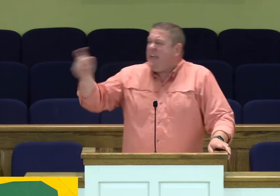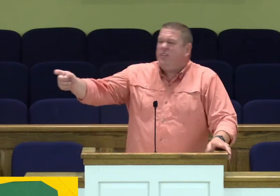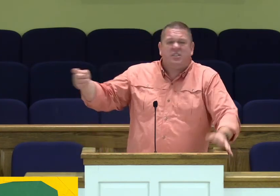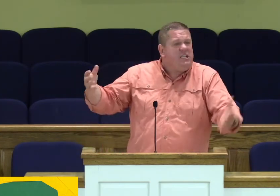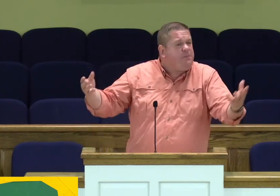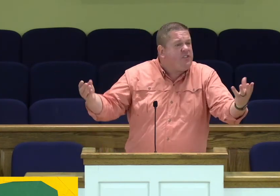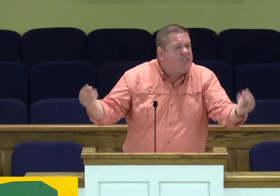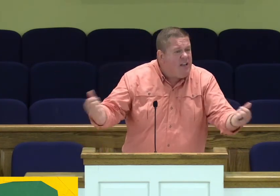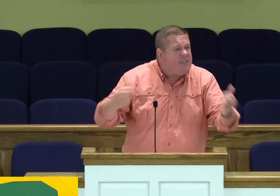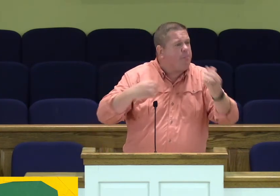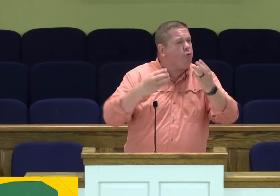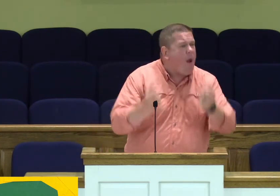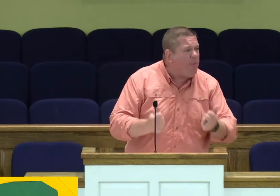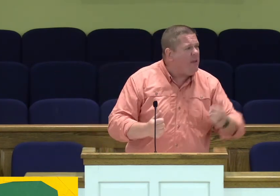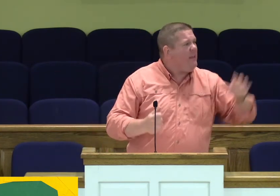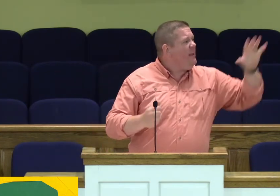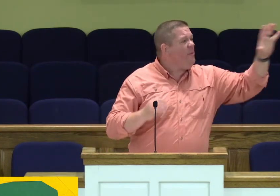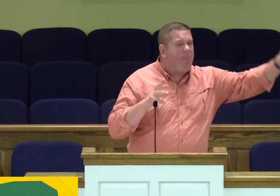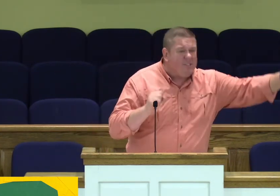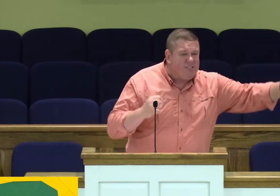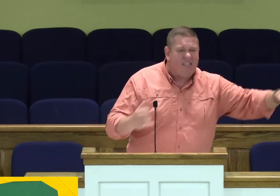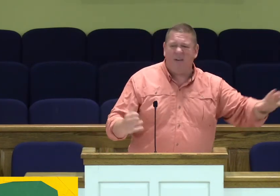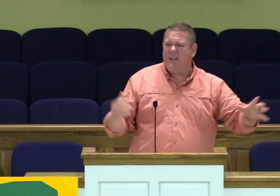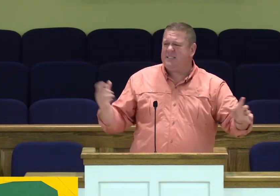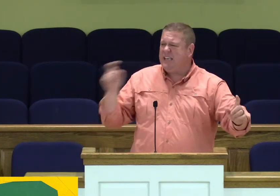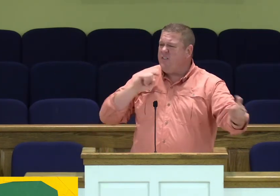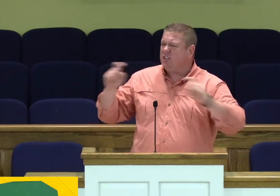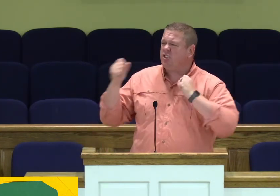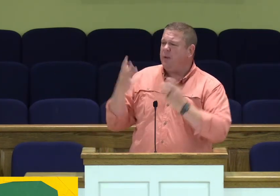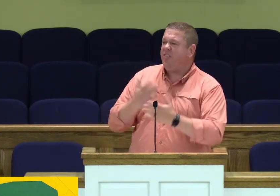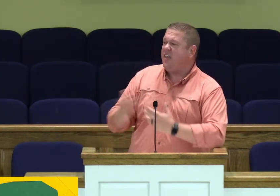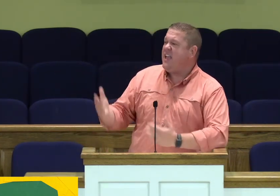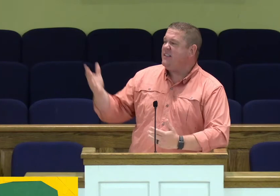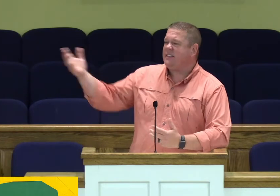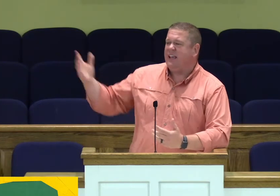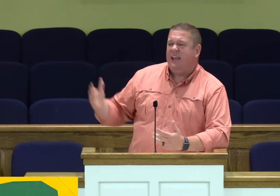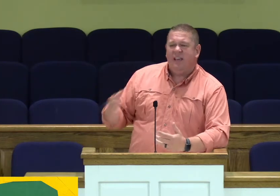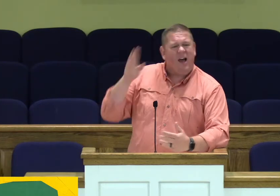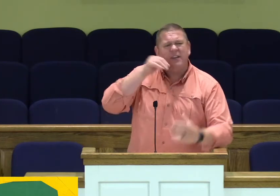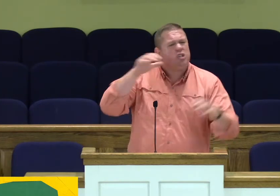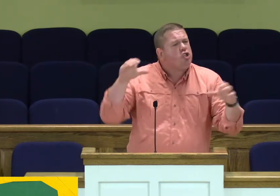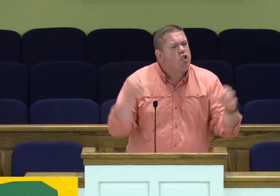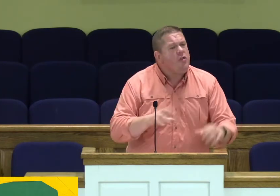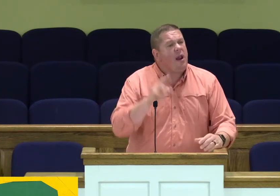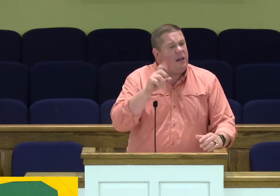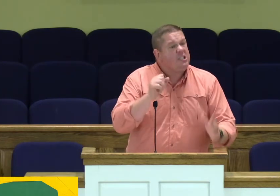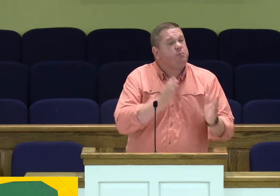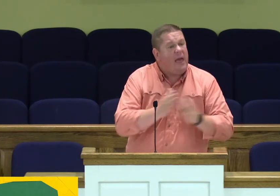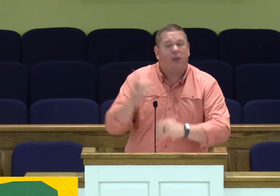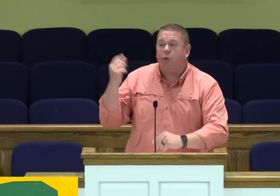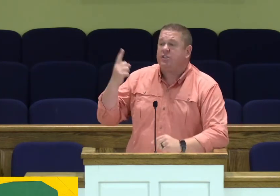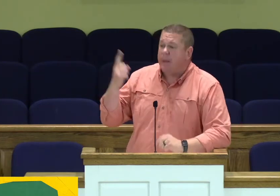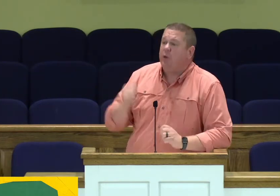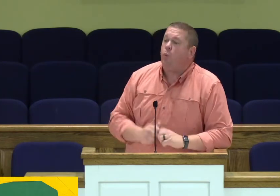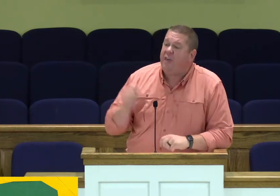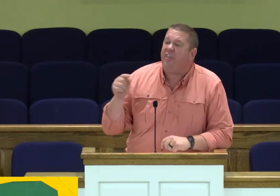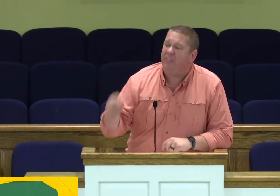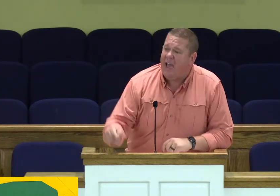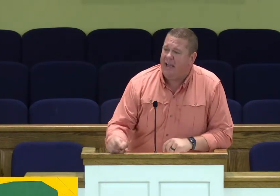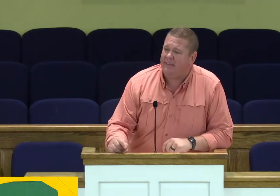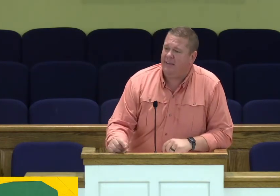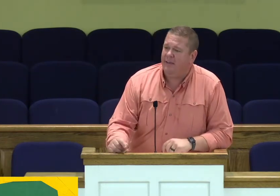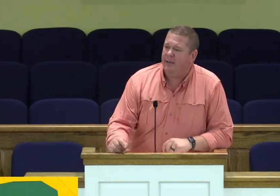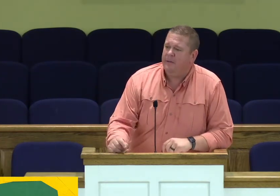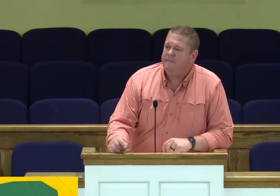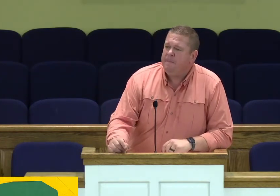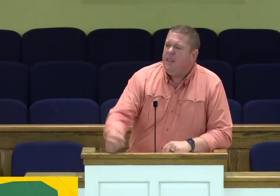God's given us these facilities, the property, the buses now. I mean, he's given us so many things. God doesn't just do that unless he's planning on doing something with